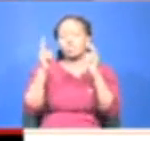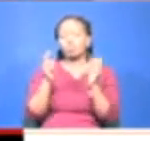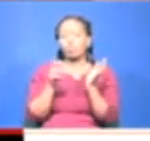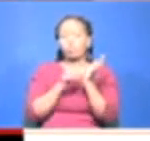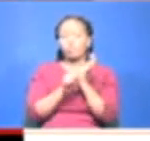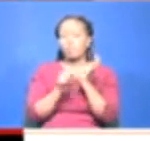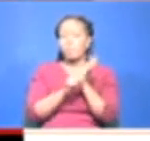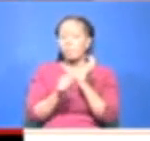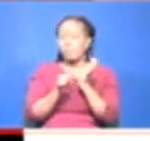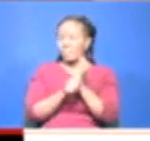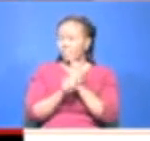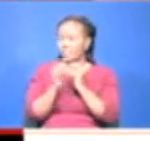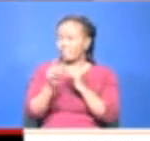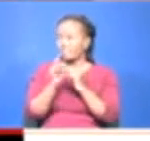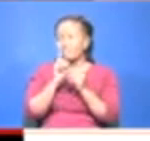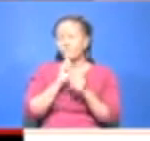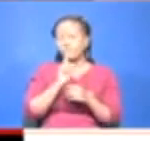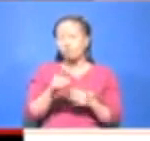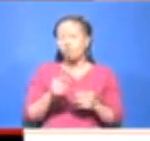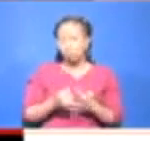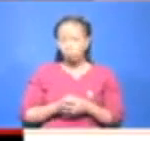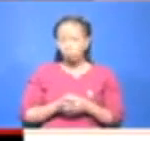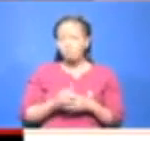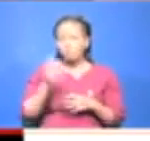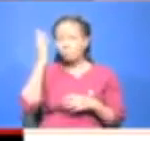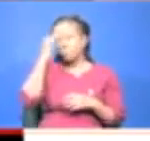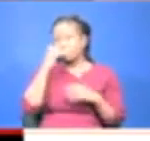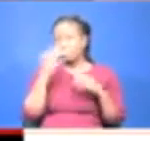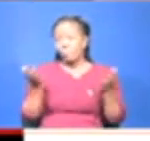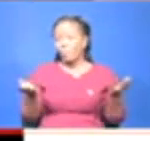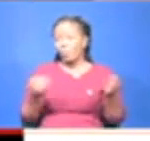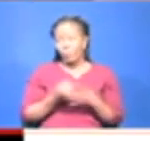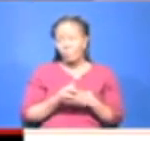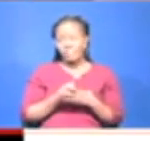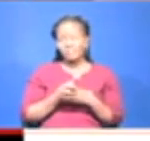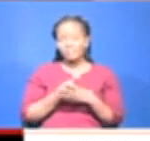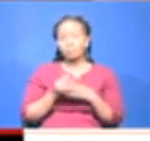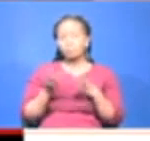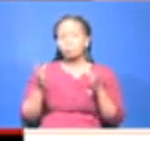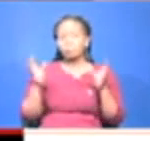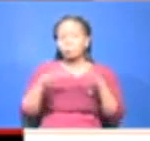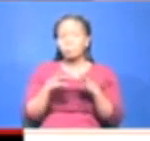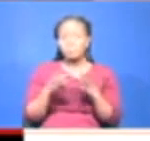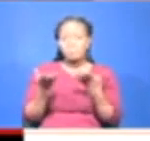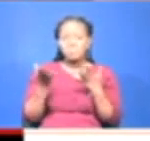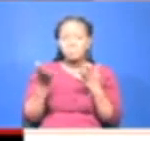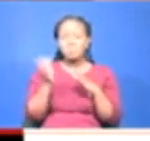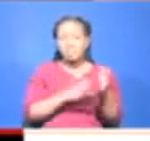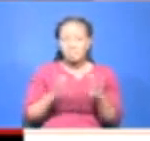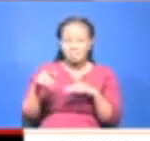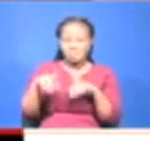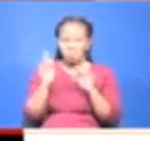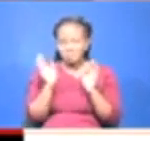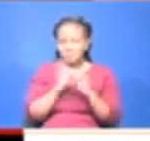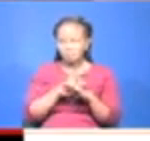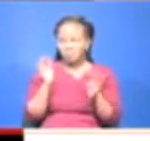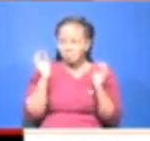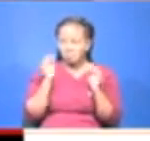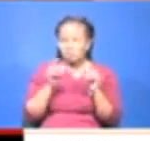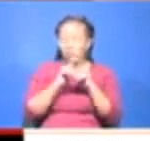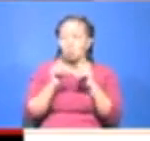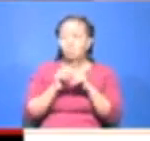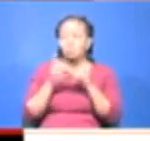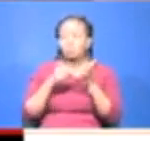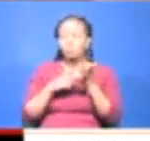it's so true, because supply chains don't organize themselves. Pricing is what it is. It's sort of